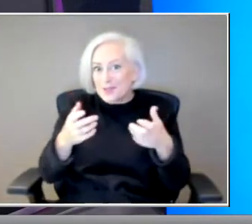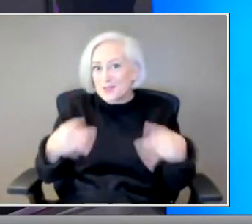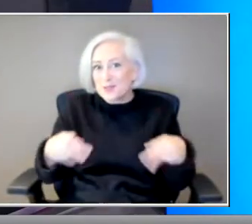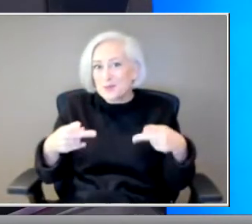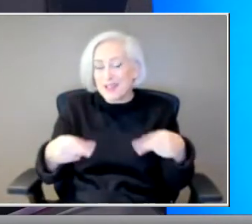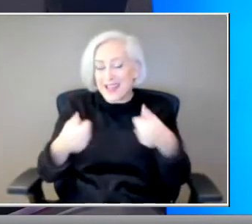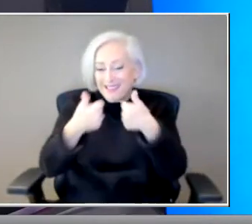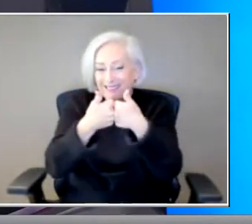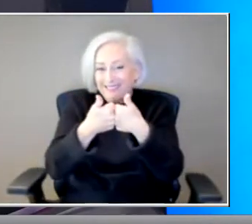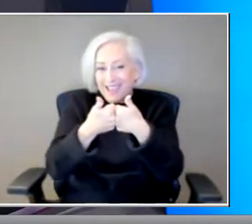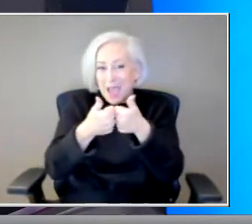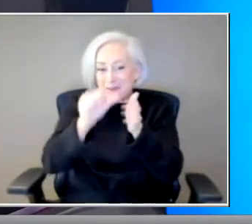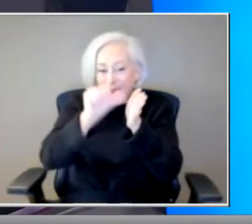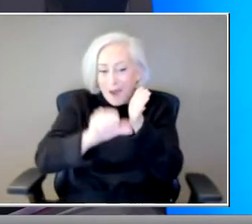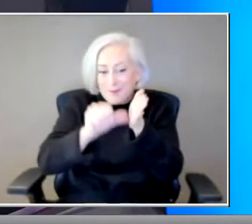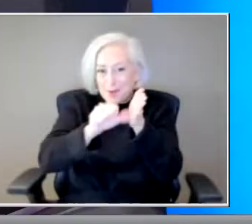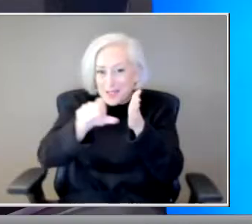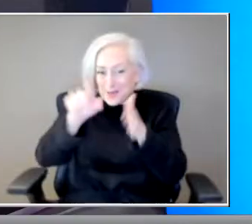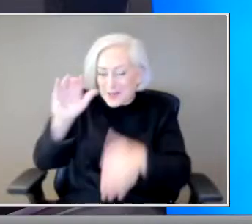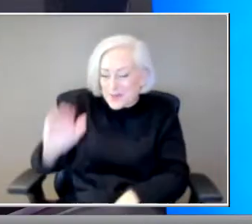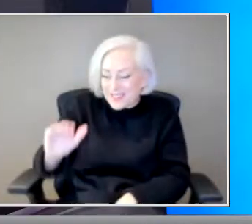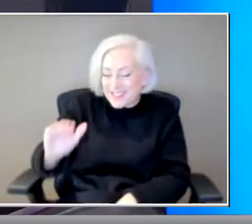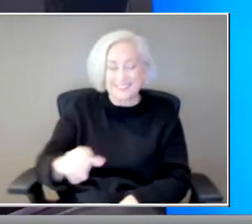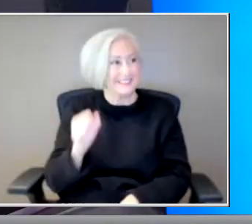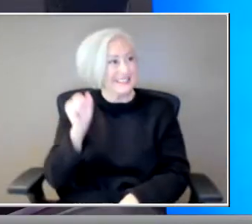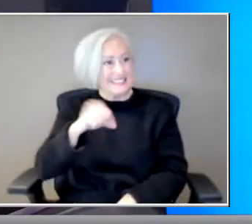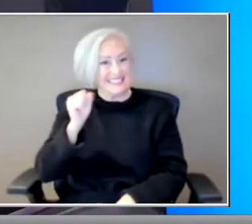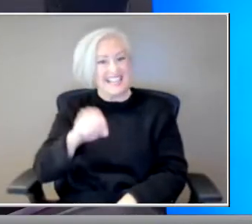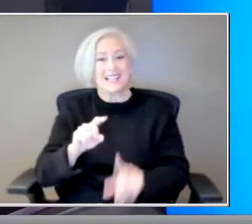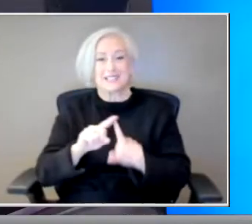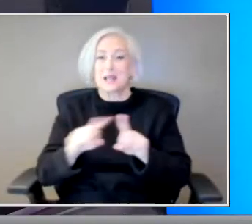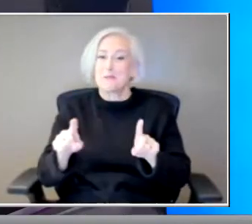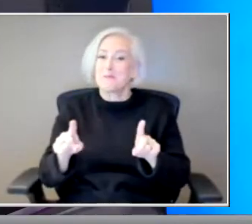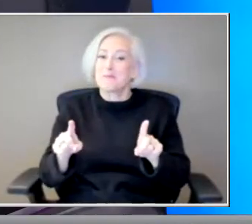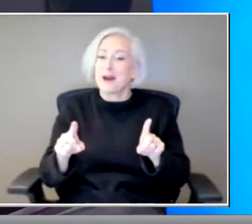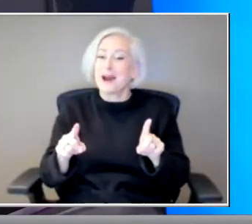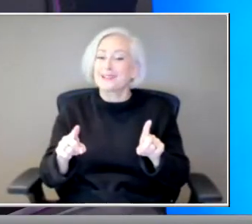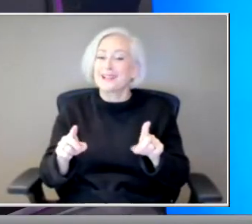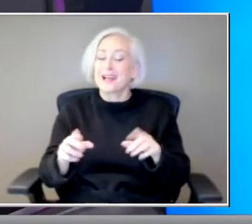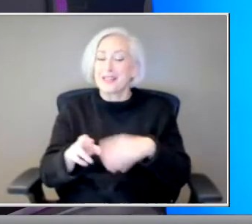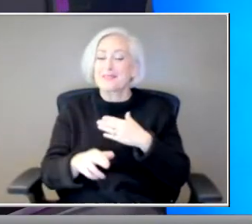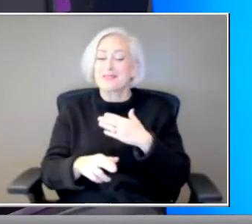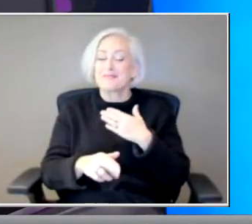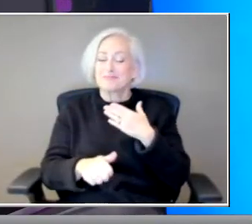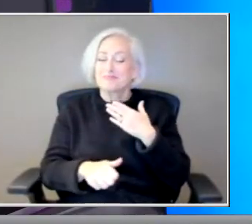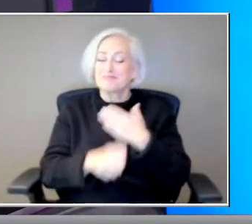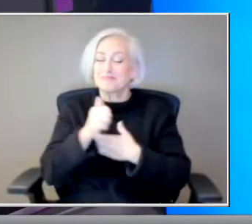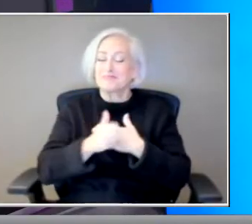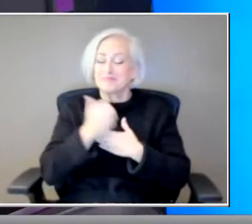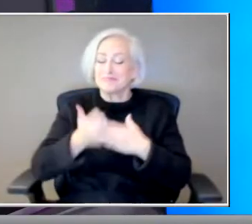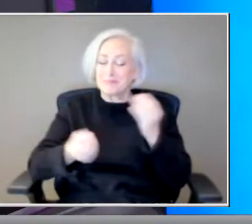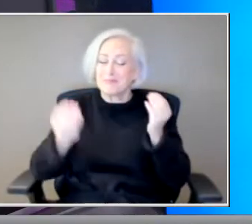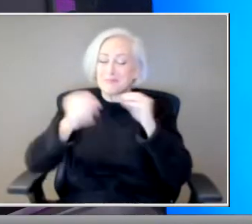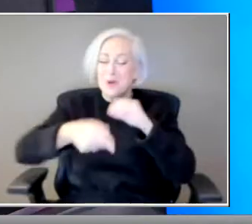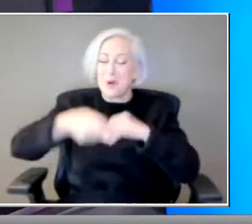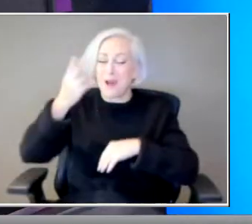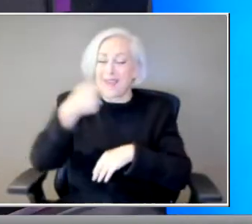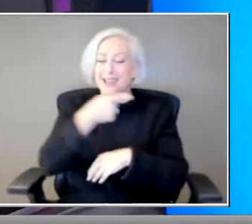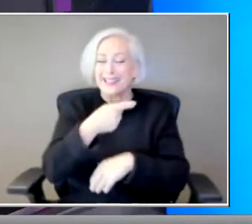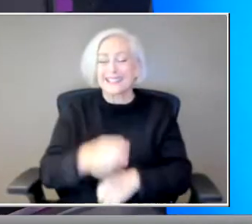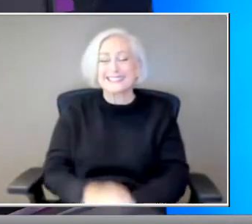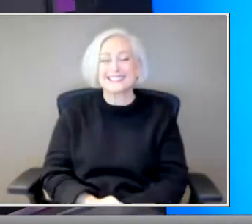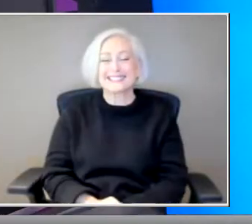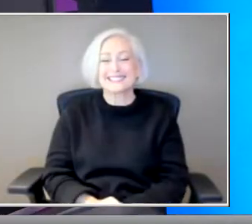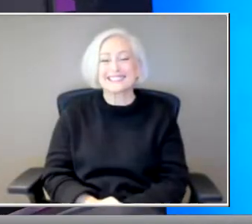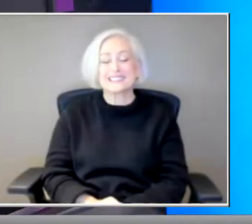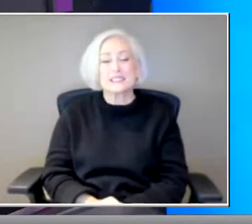It strikes me as that, but the stakes are way higher. Yeah, there's nobody zapping me if I make a mistake. How long does it, I mean, you